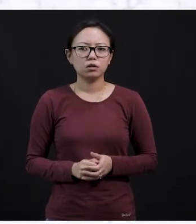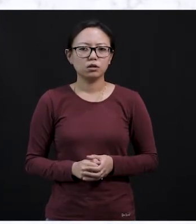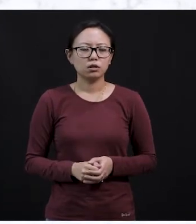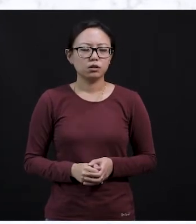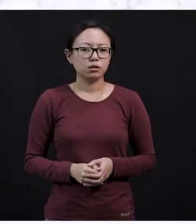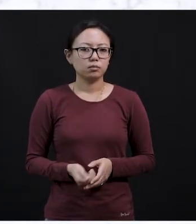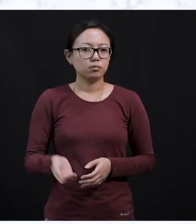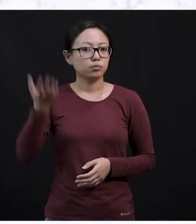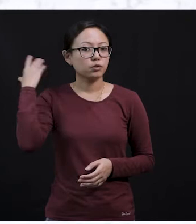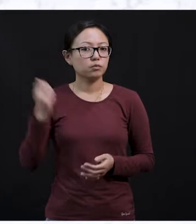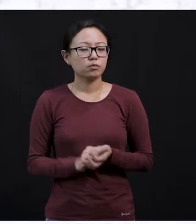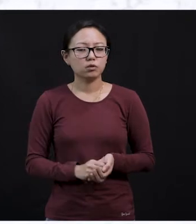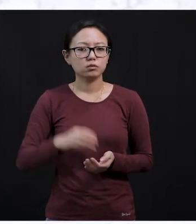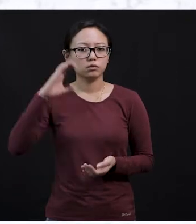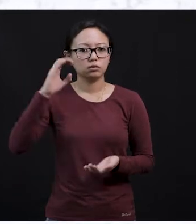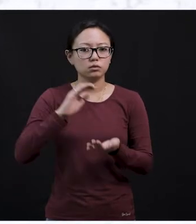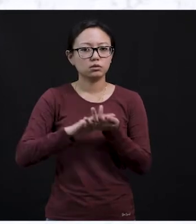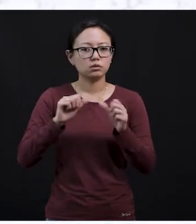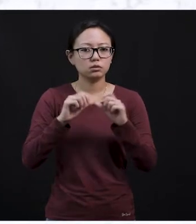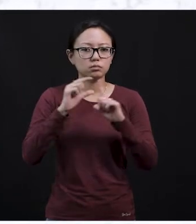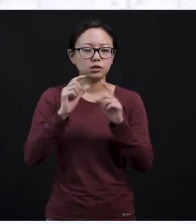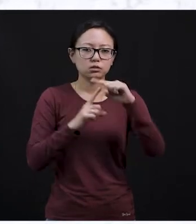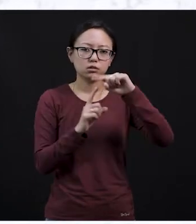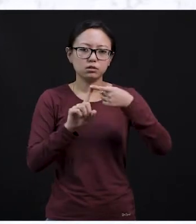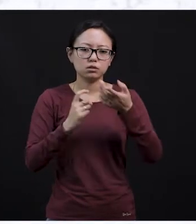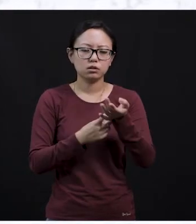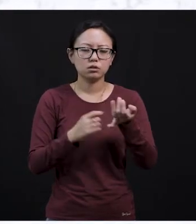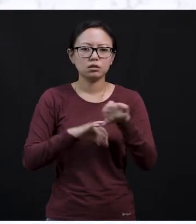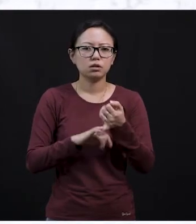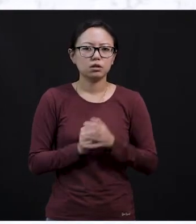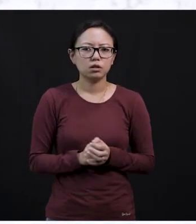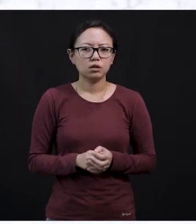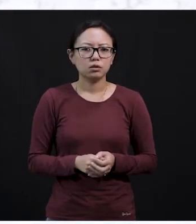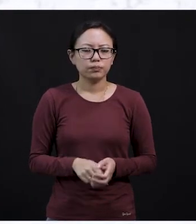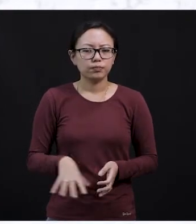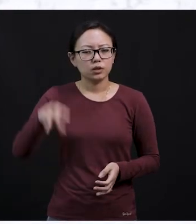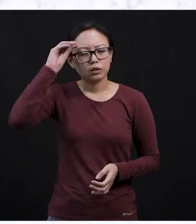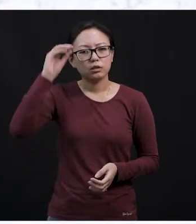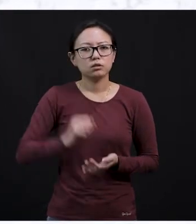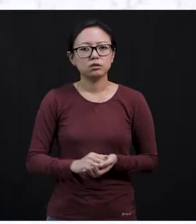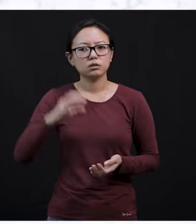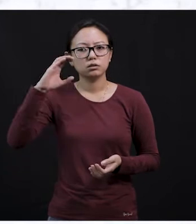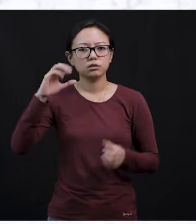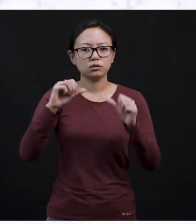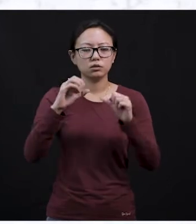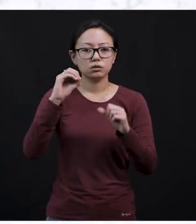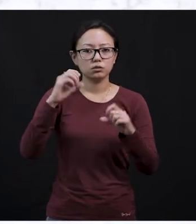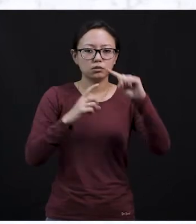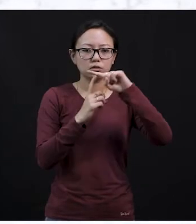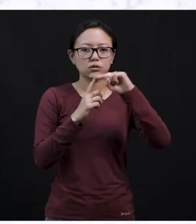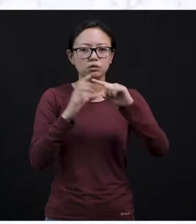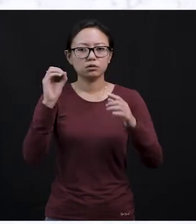in the previous lessons, we did learn that the cotton as a raw material was sent to the